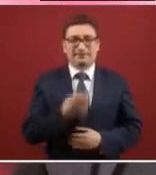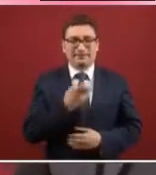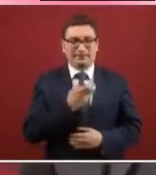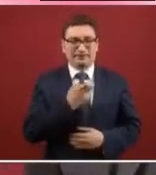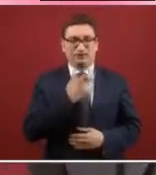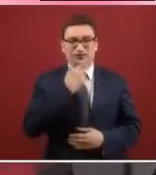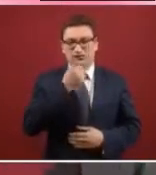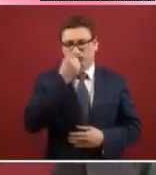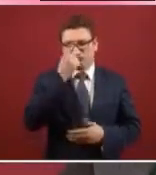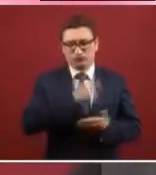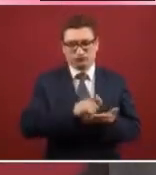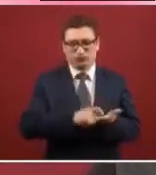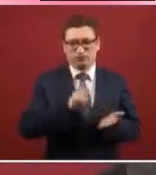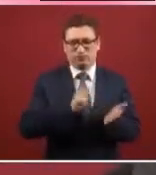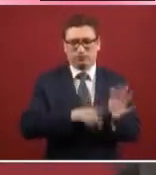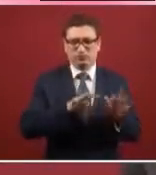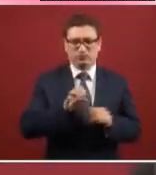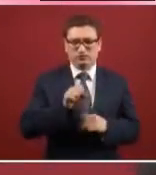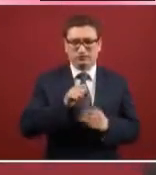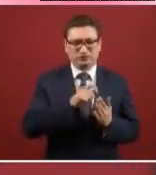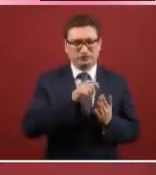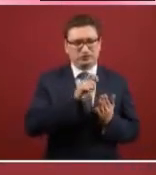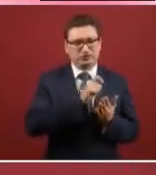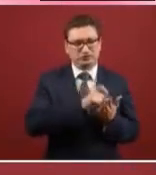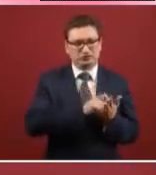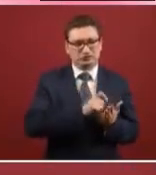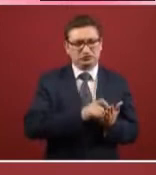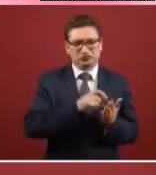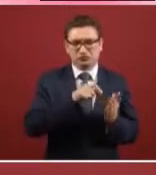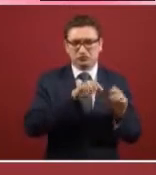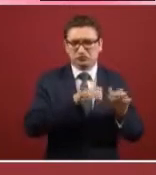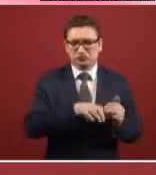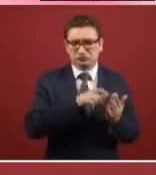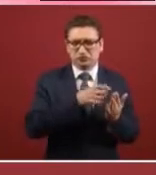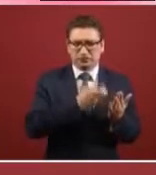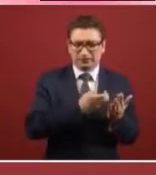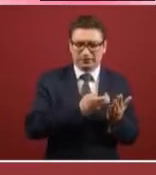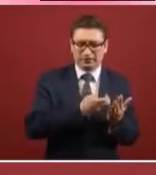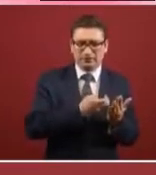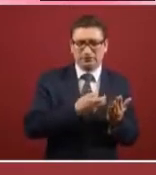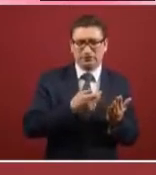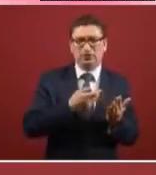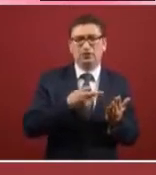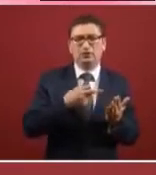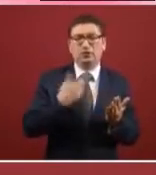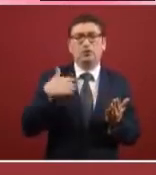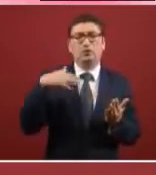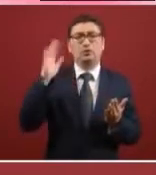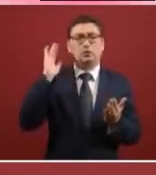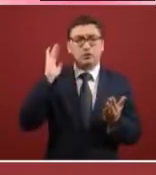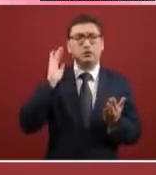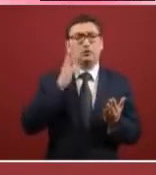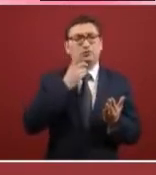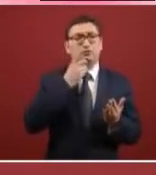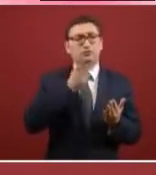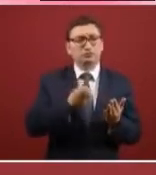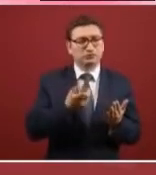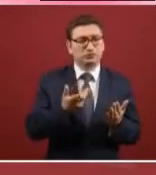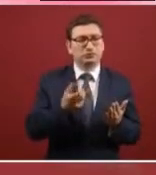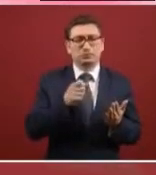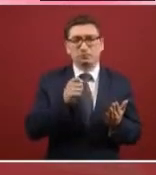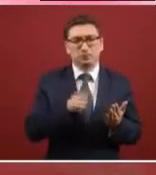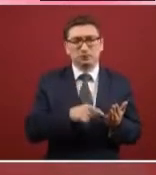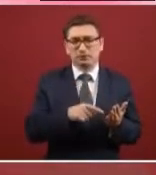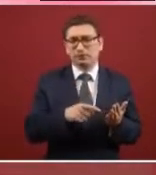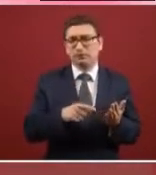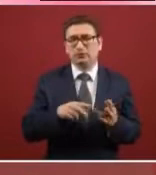that 1960. This writing was around the 1960s, but now hacía mención, he was mentioning